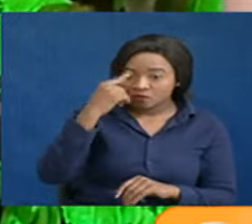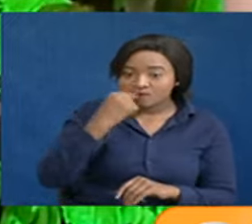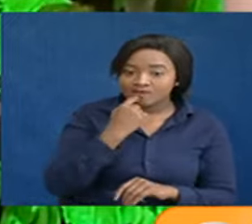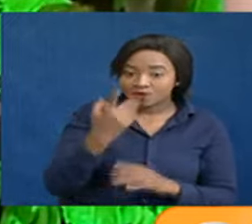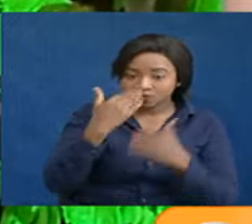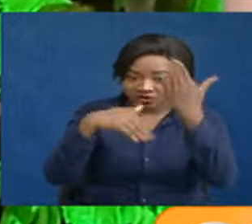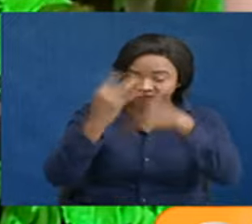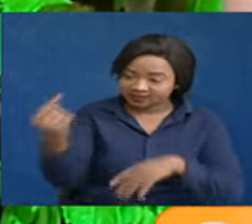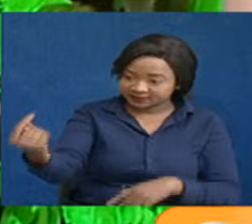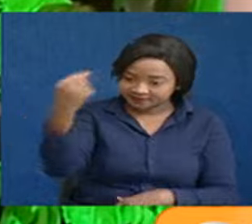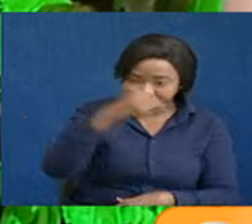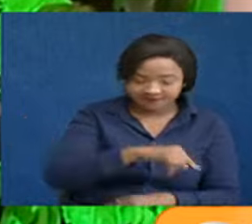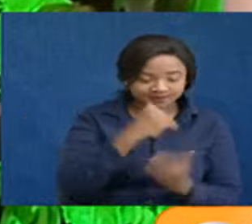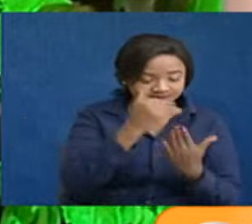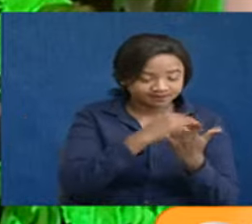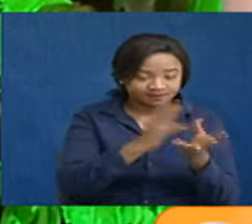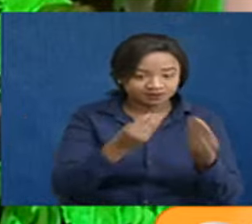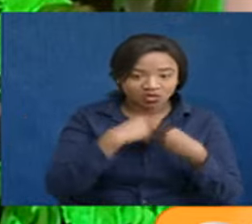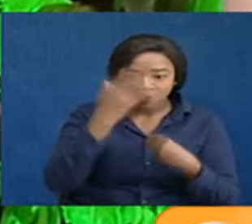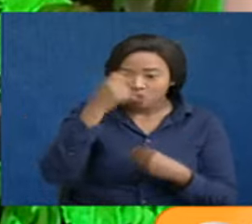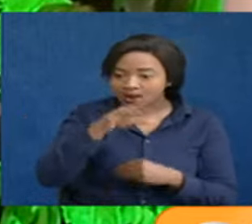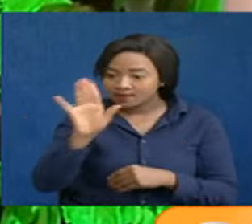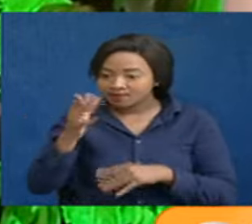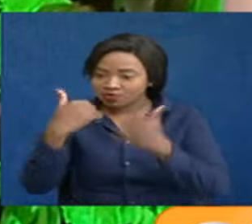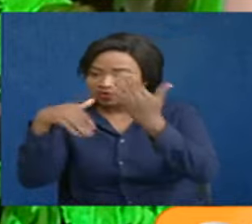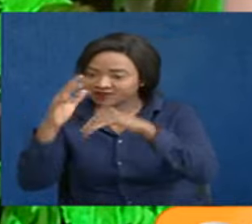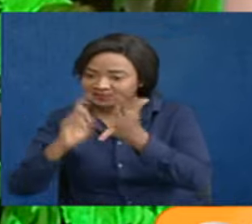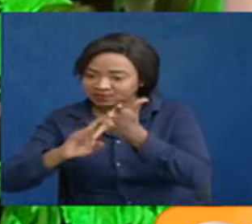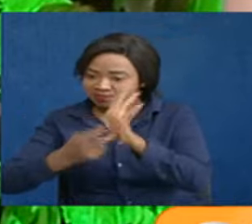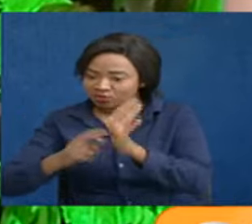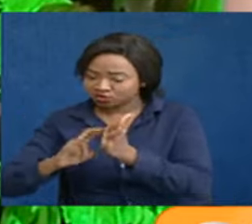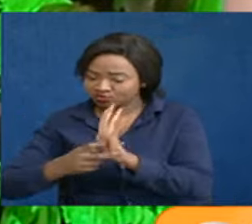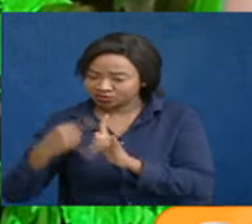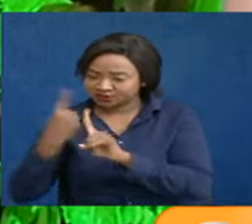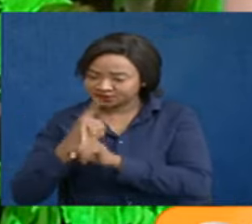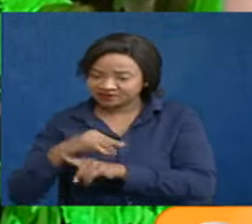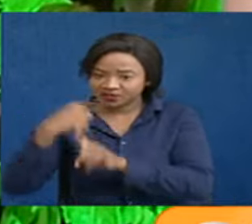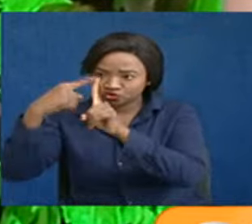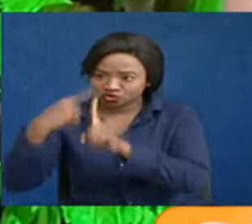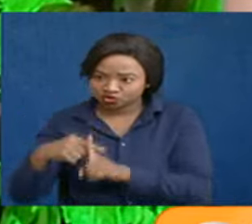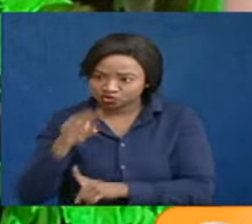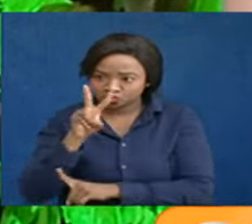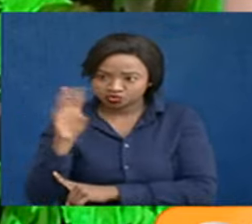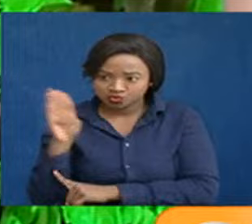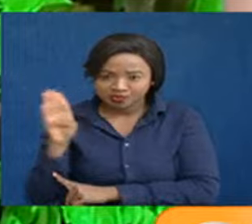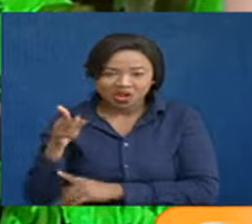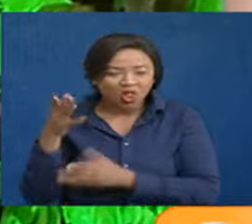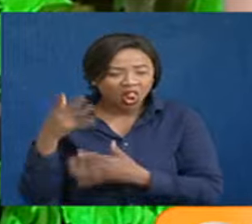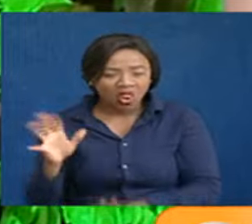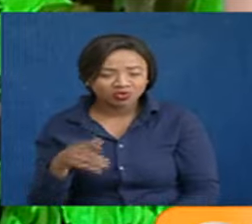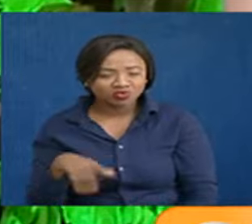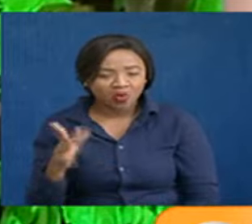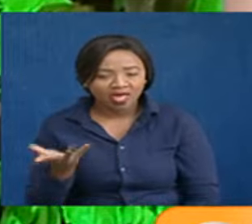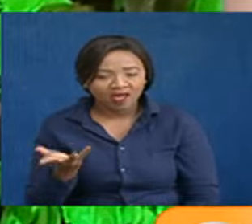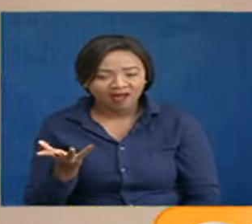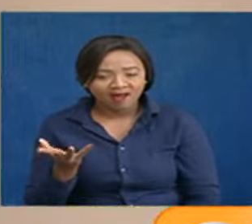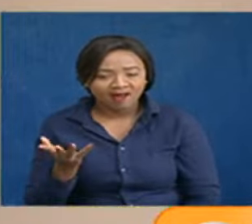a statement on the alleged loss of funds in multiple projects worth over 2 billion shillings.